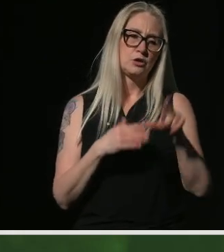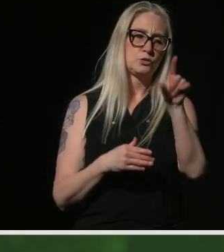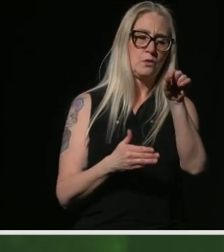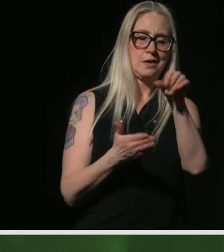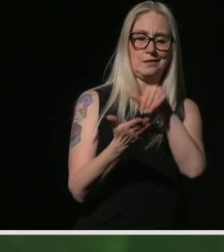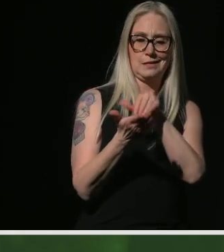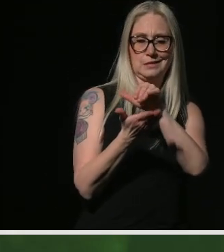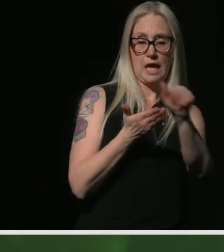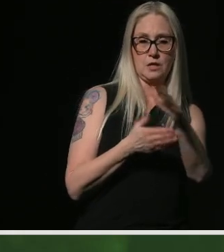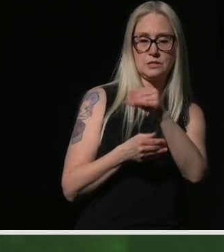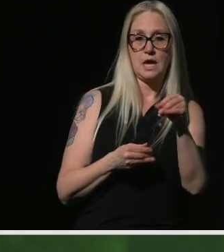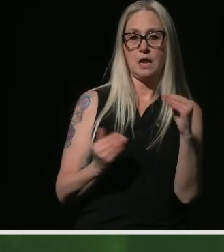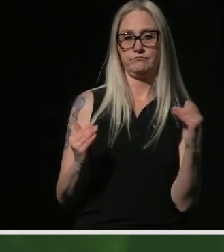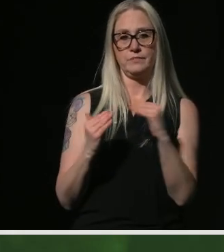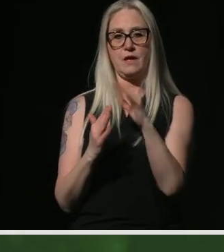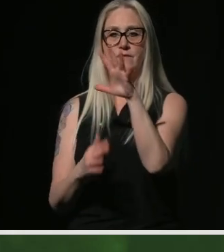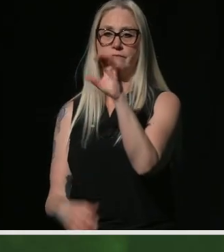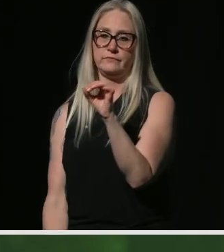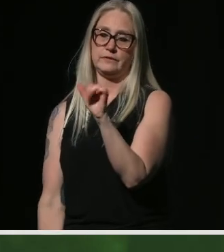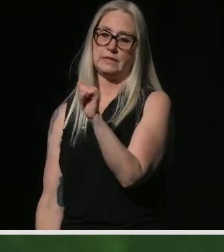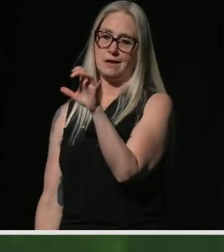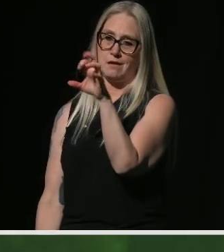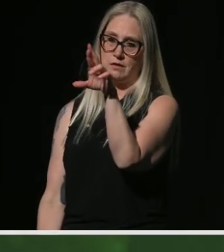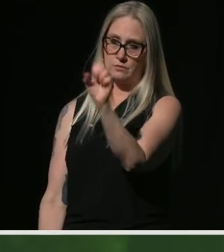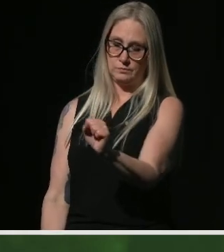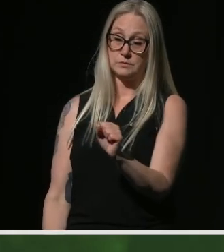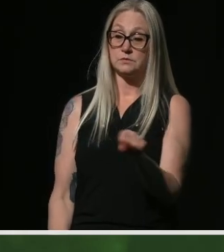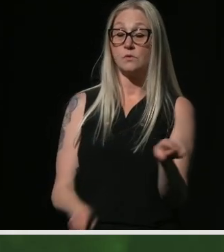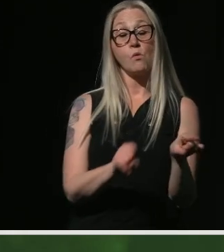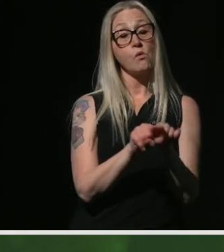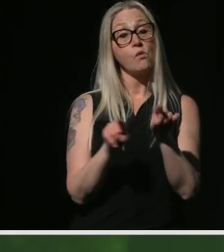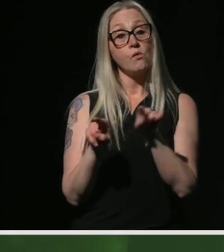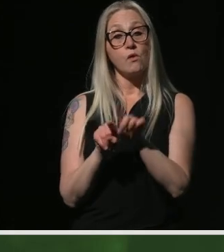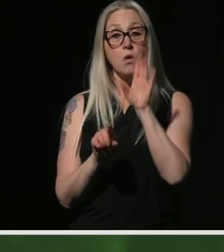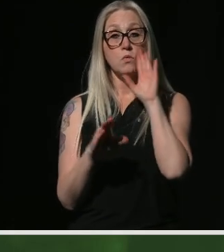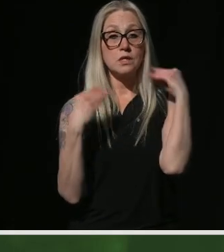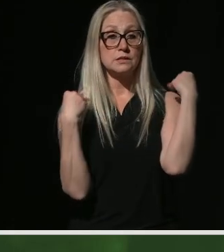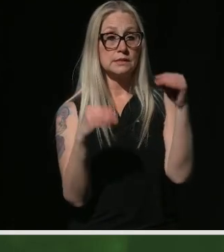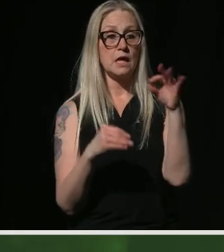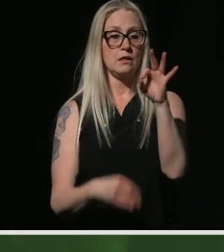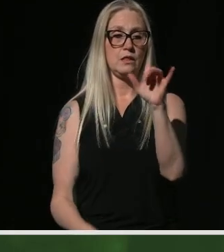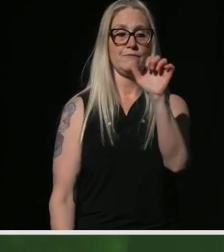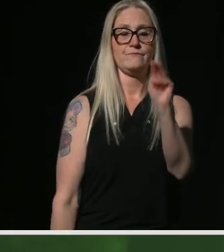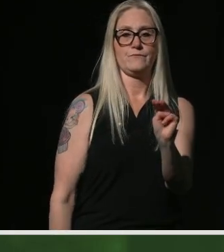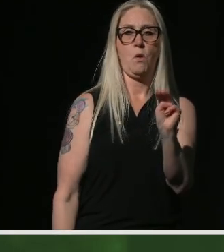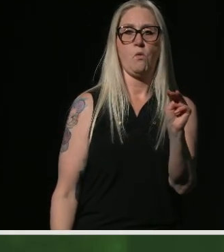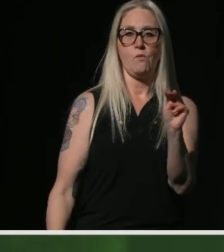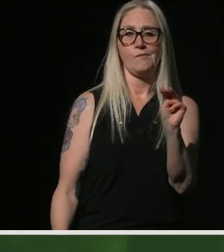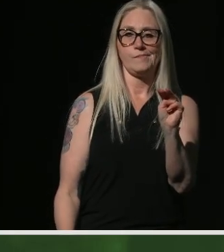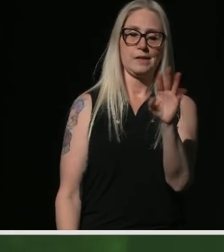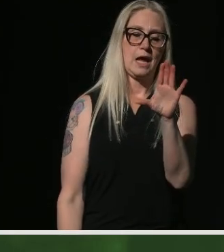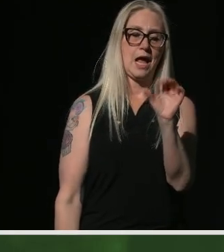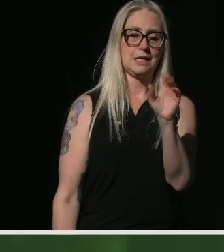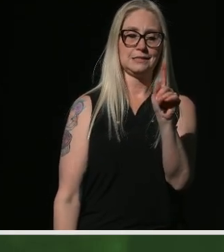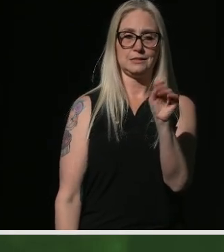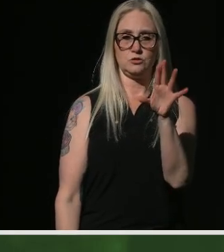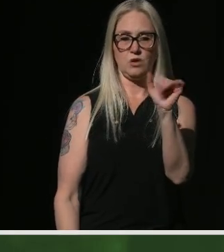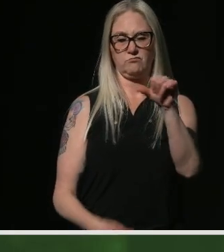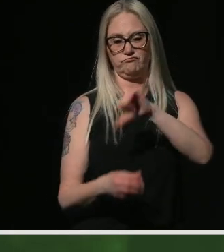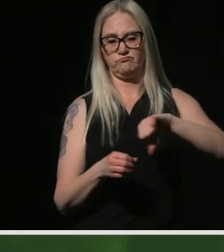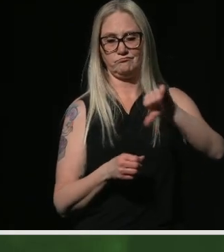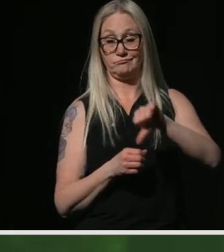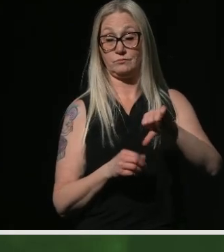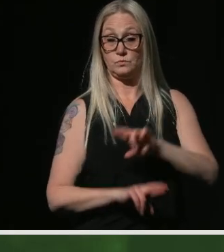a low margin product for us. We also sell to them a foam concentrate. They hold that on farm until they use it, and then every time they actually